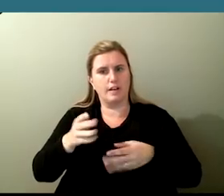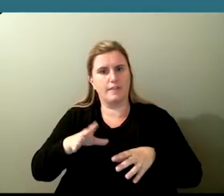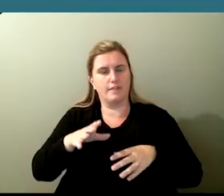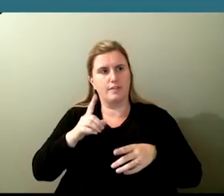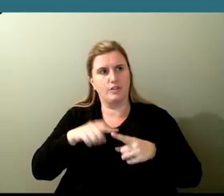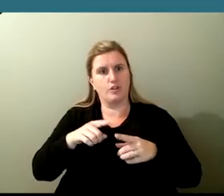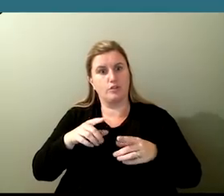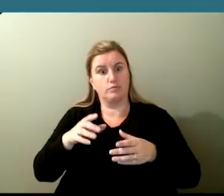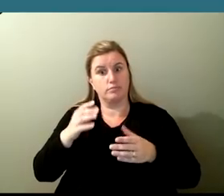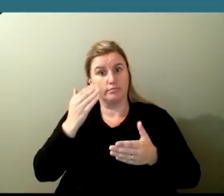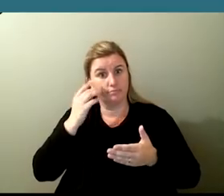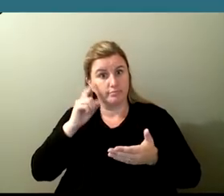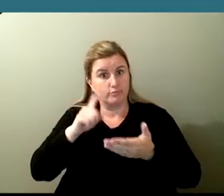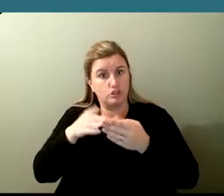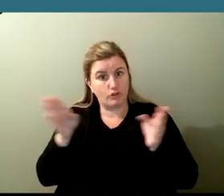skills.